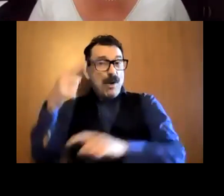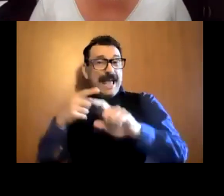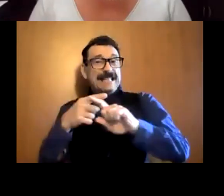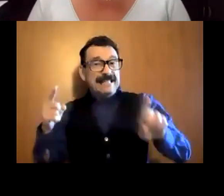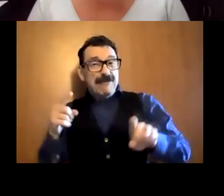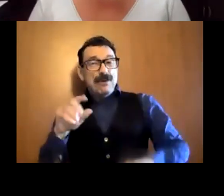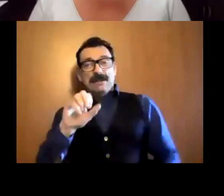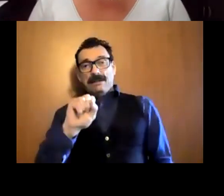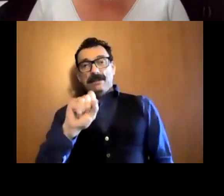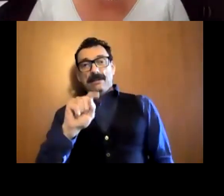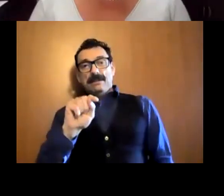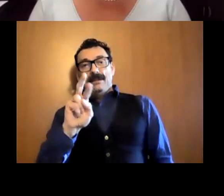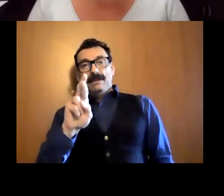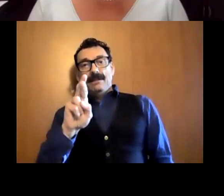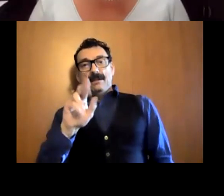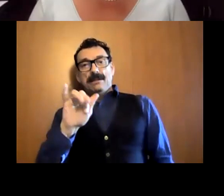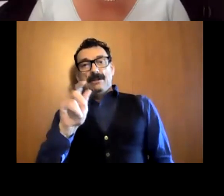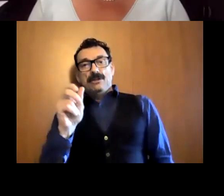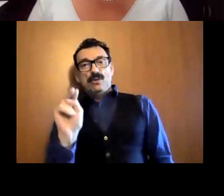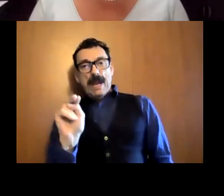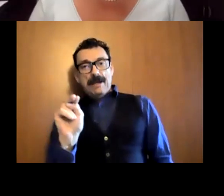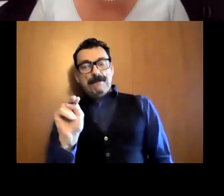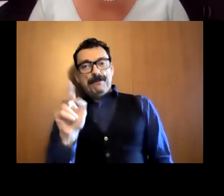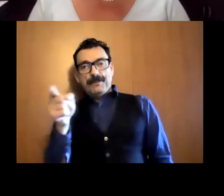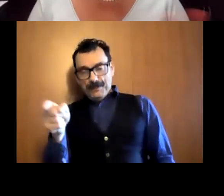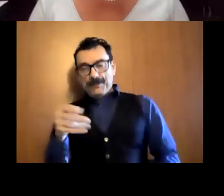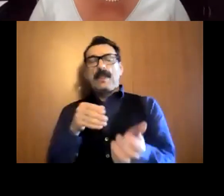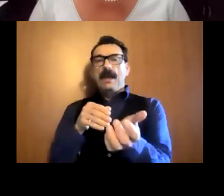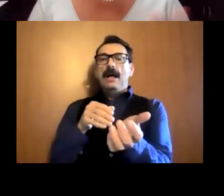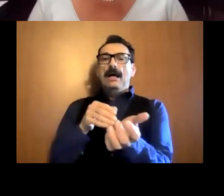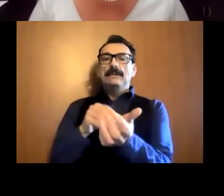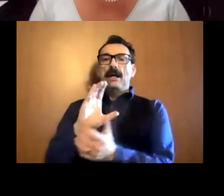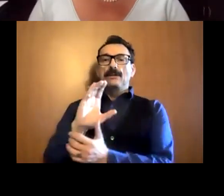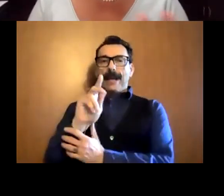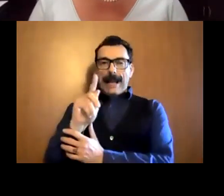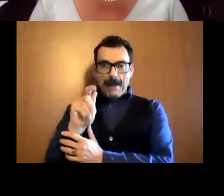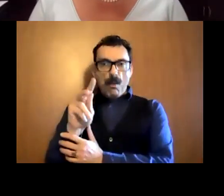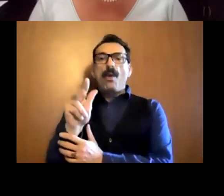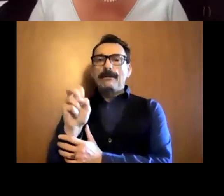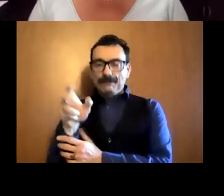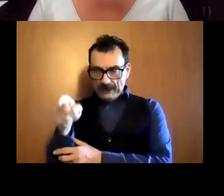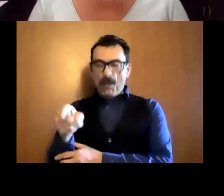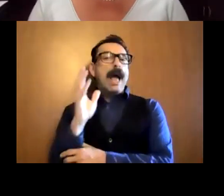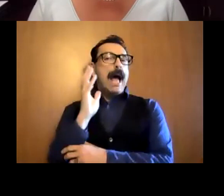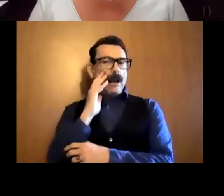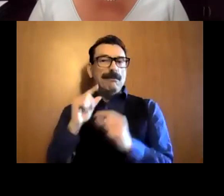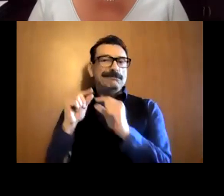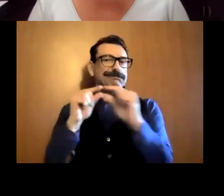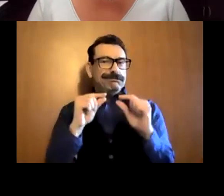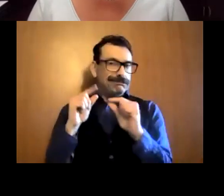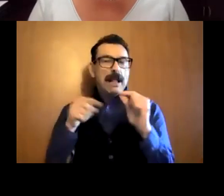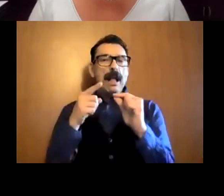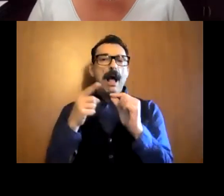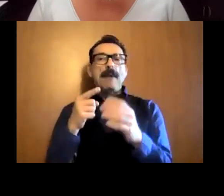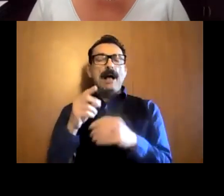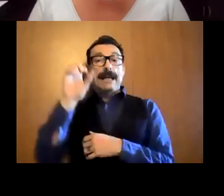So there's a question about people have probably heard about variants coming out of Brazil, South Africa, and UK. Are the main ones.